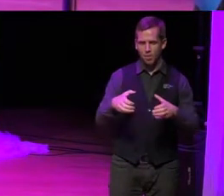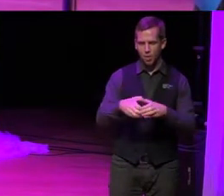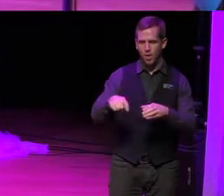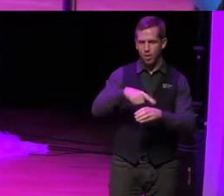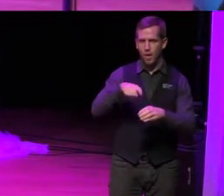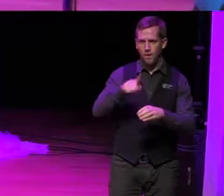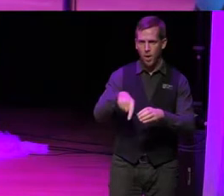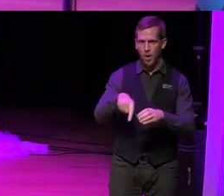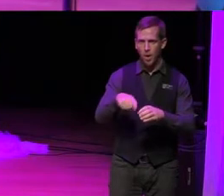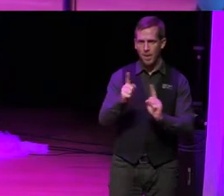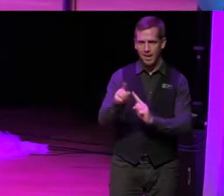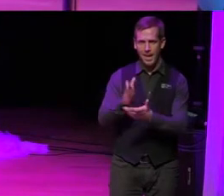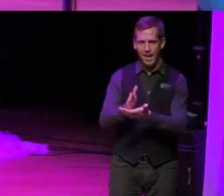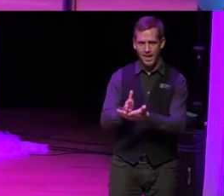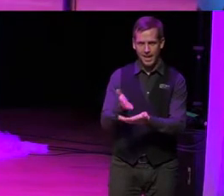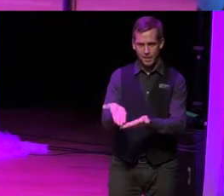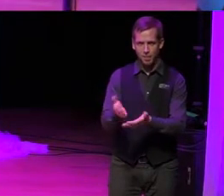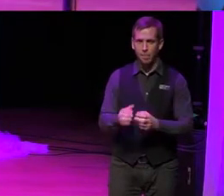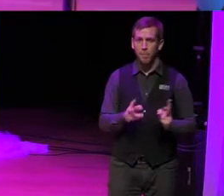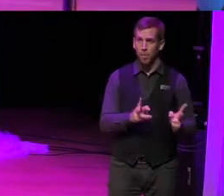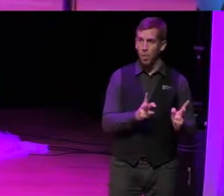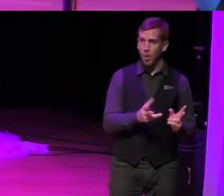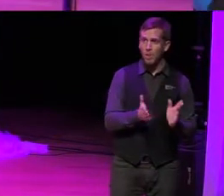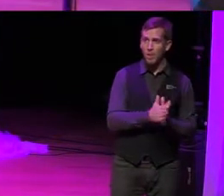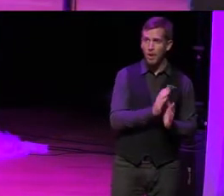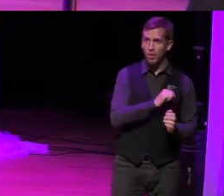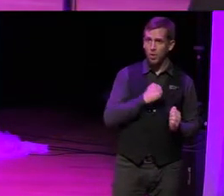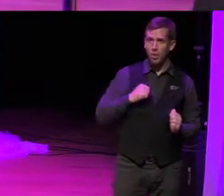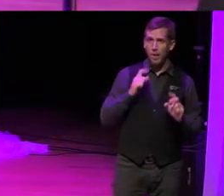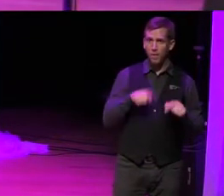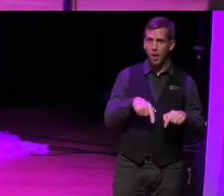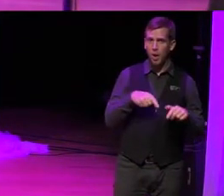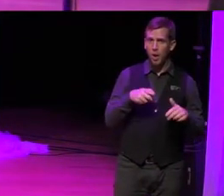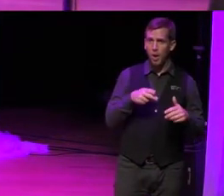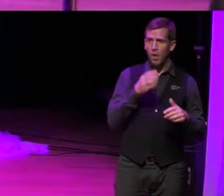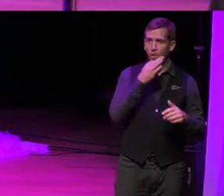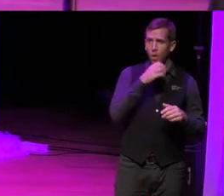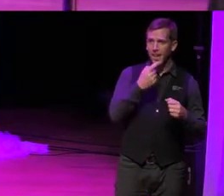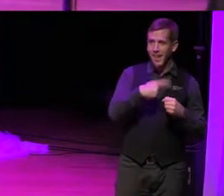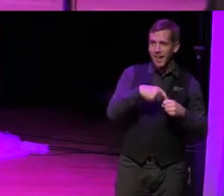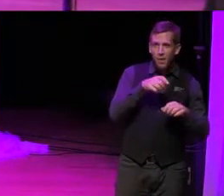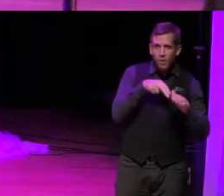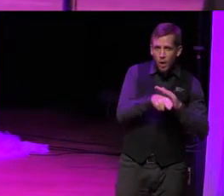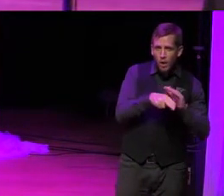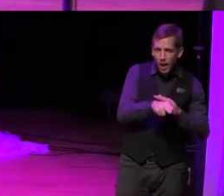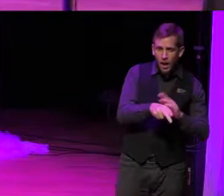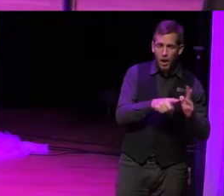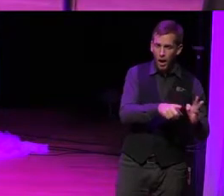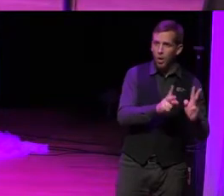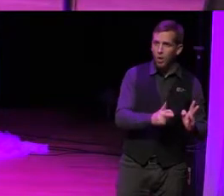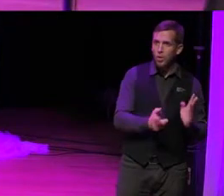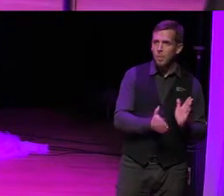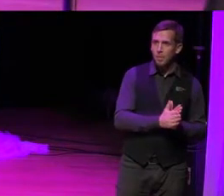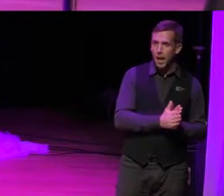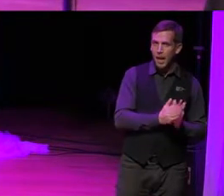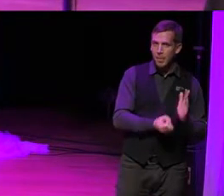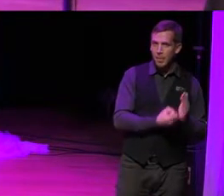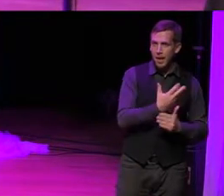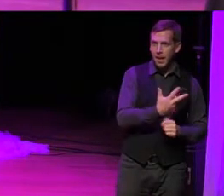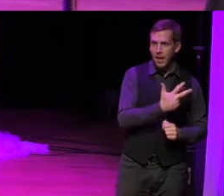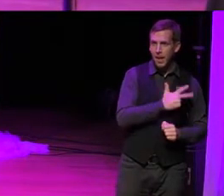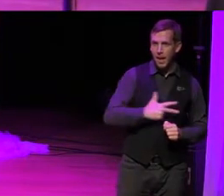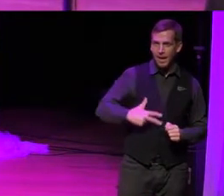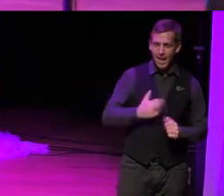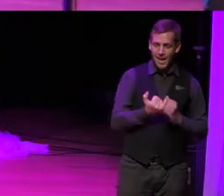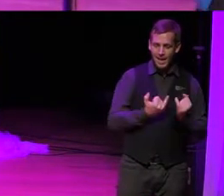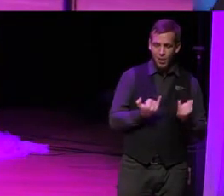board of the European Council on Refugees and Exiles, and he was the founding director of the Danish Institute for Human